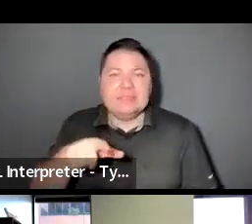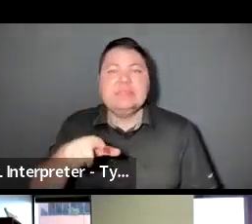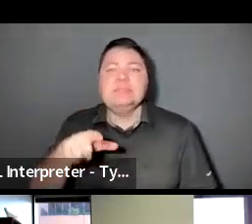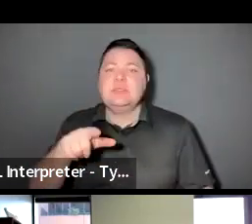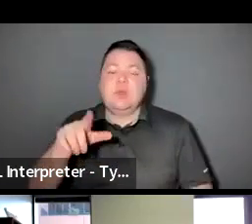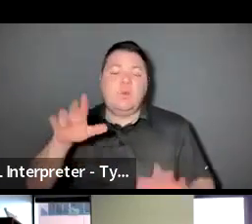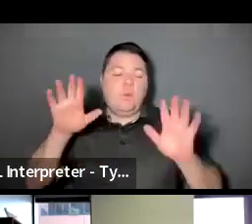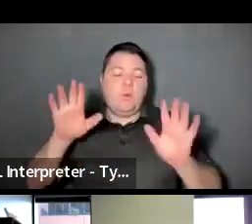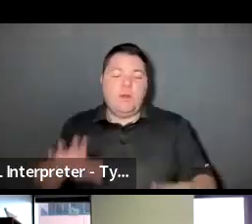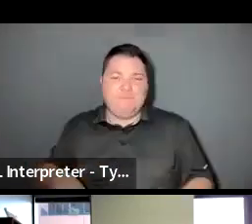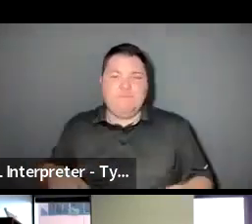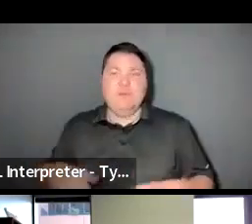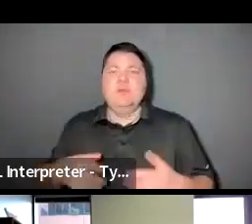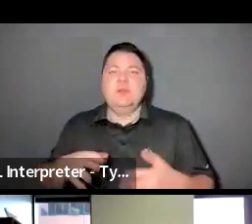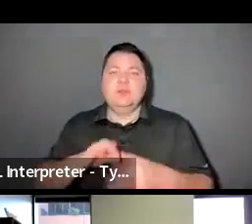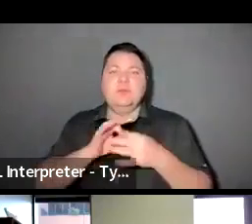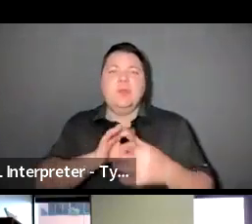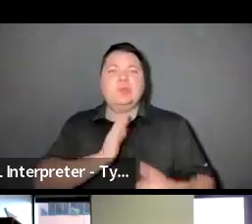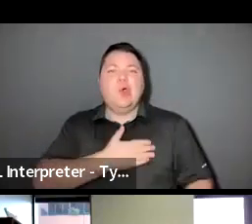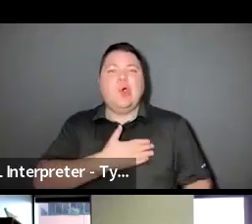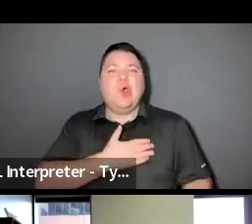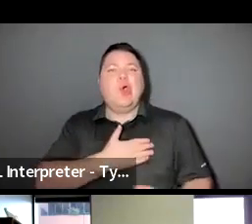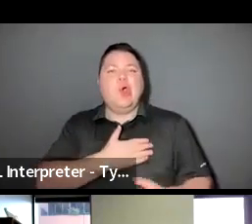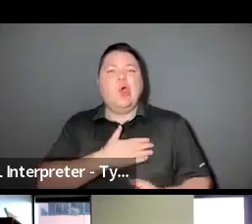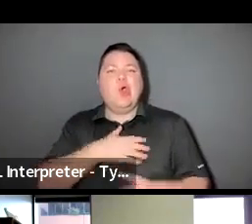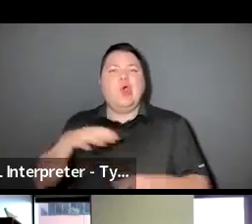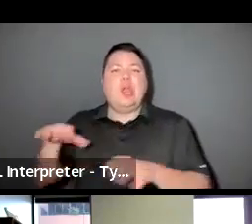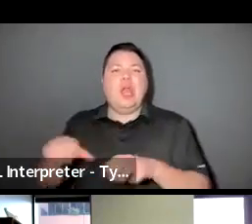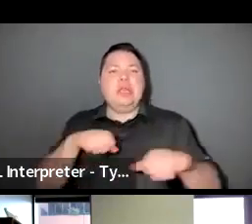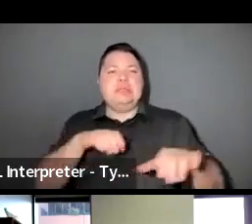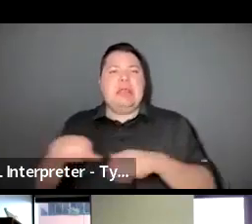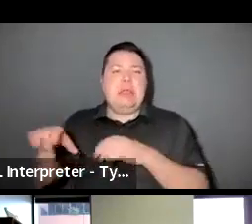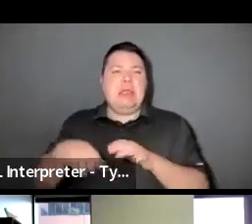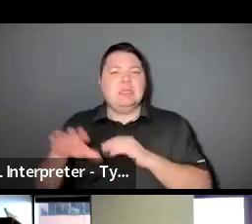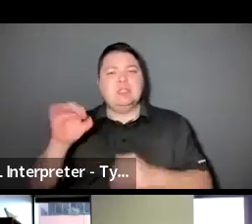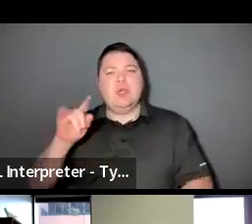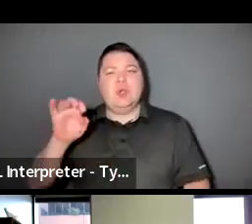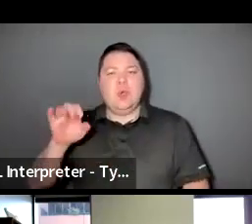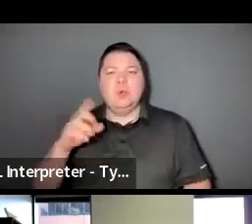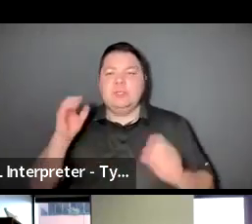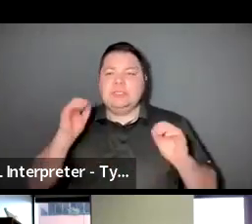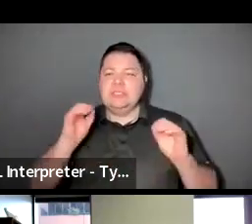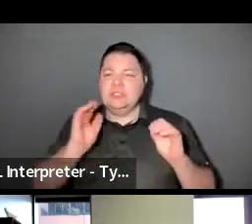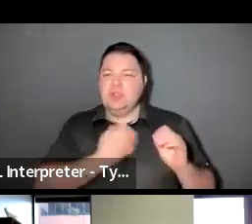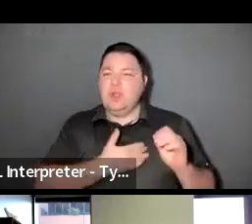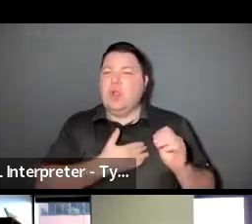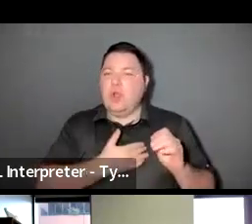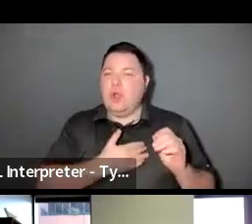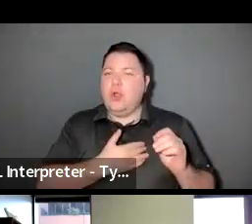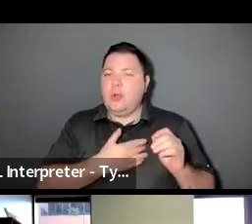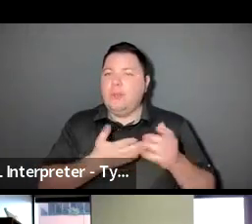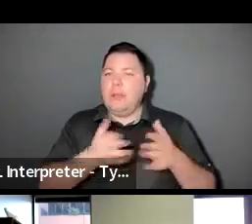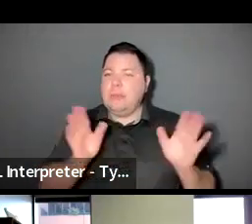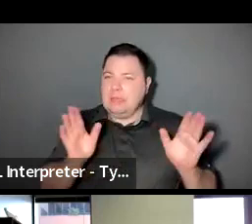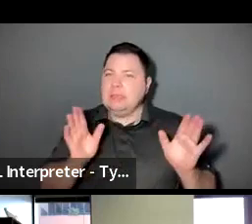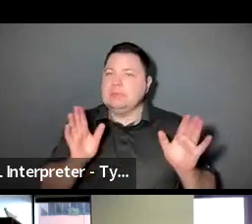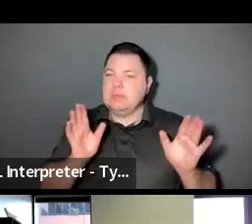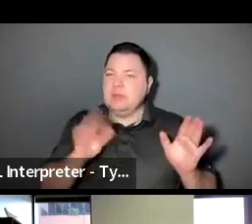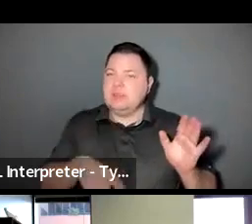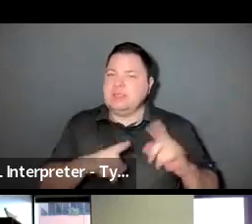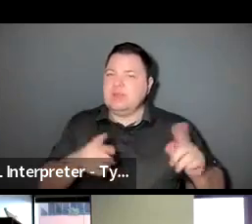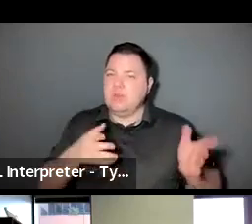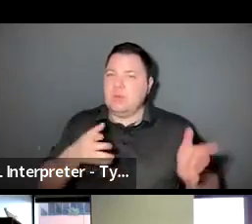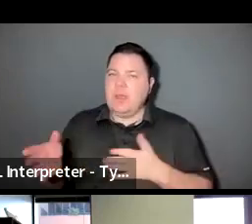campaign. It's about our code of conduct. And it's educating the public with regard to our code of conduct in a different manner. It's